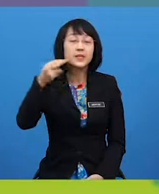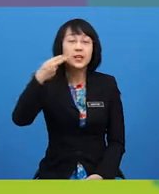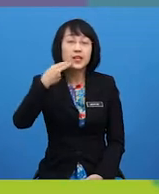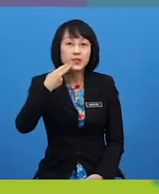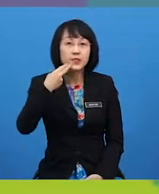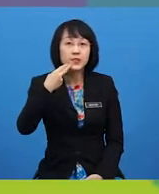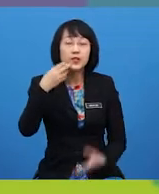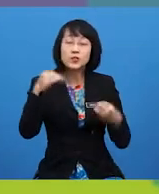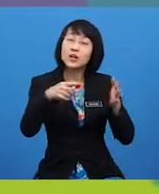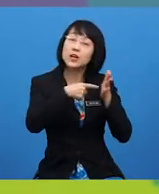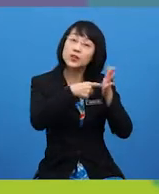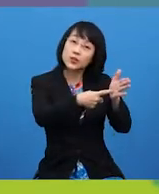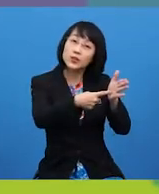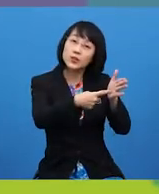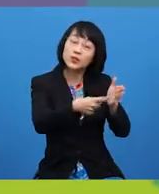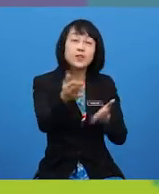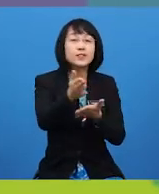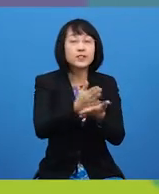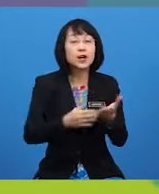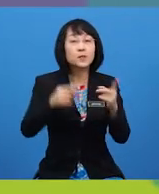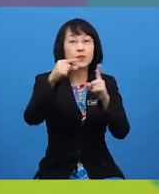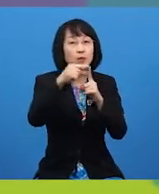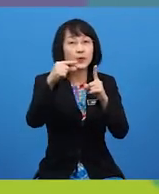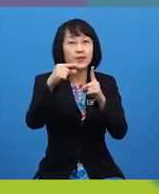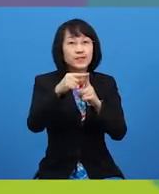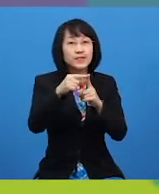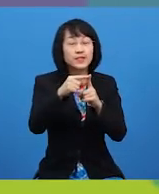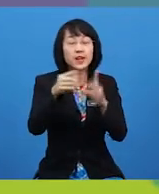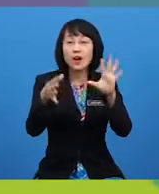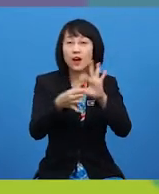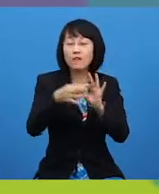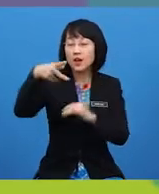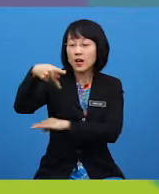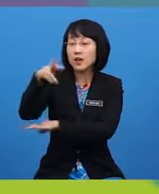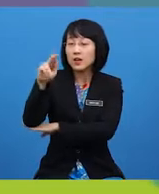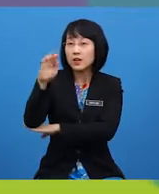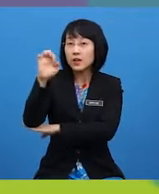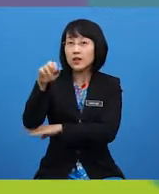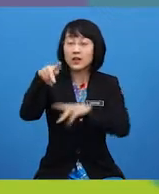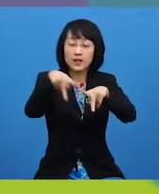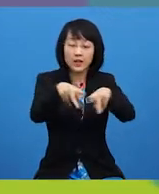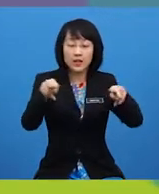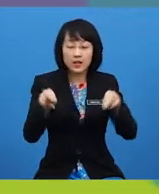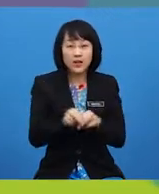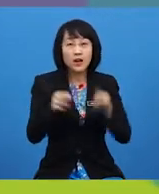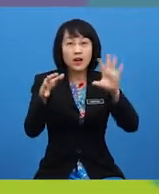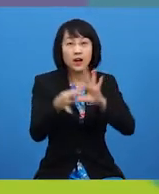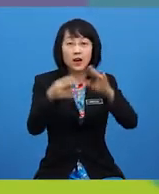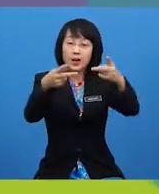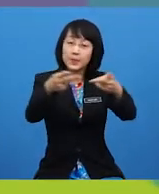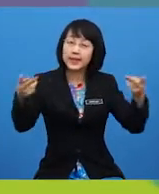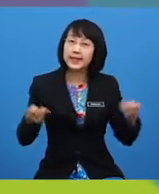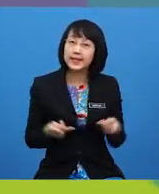Can you still remember them? Yes, we have learned on,